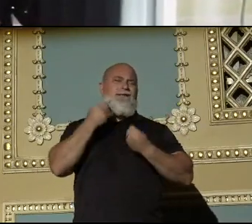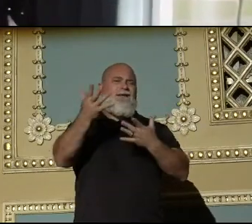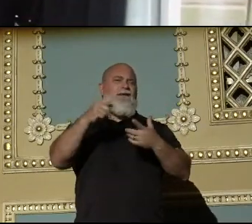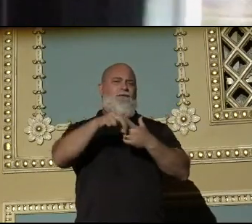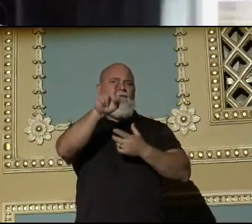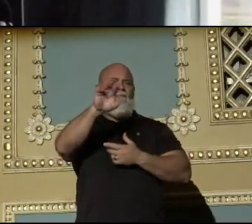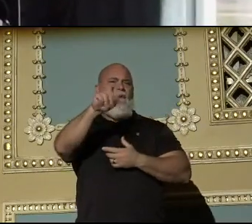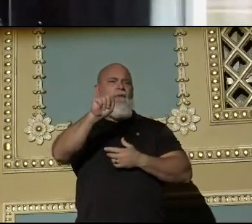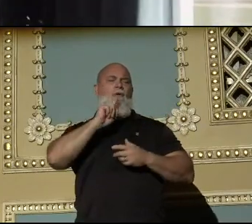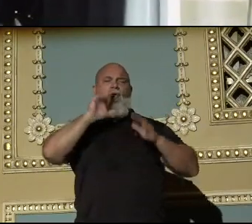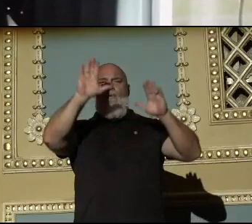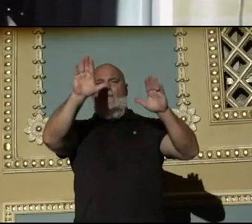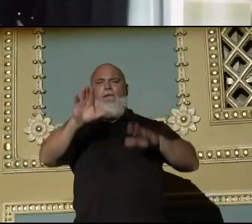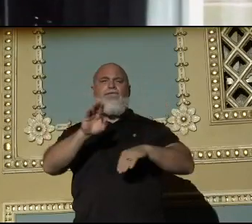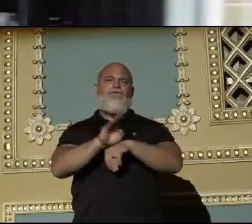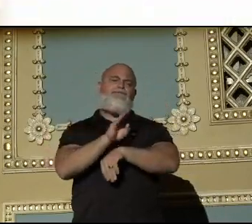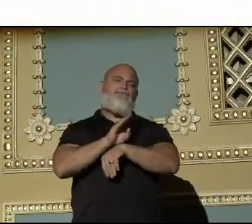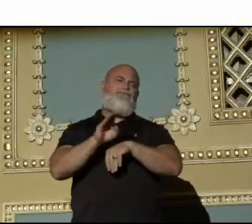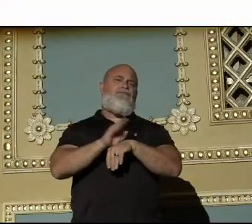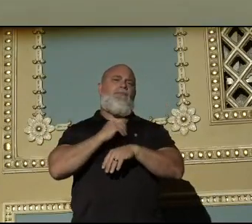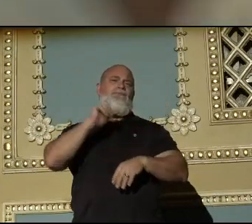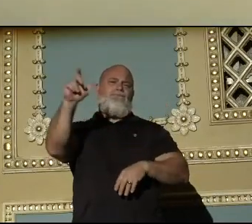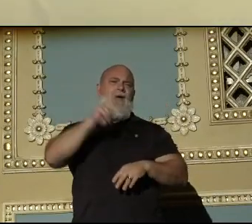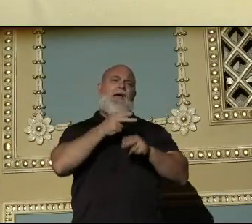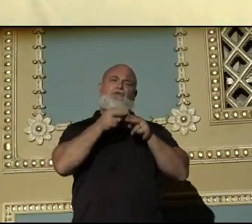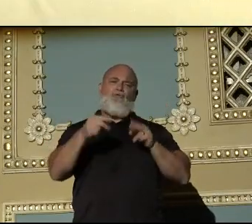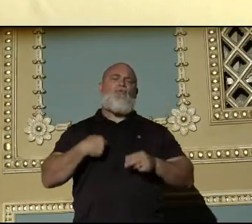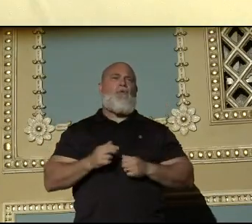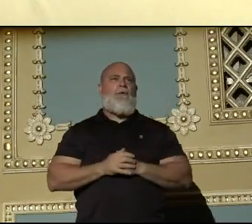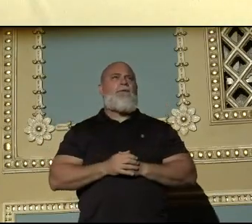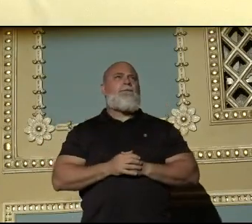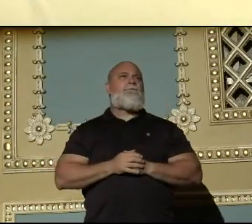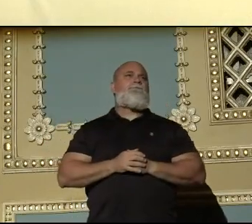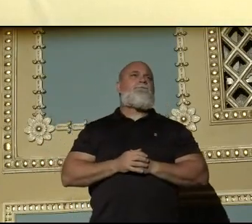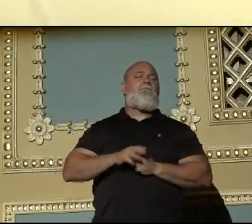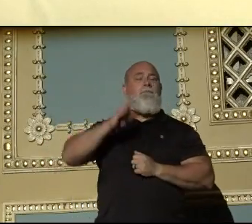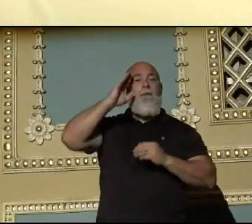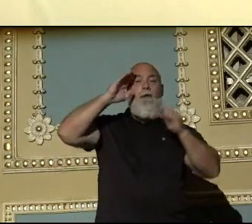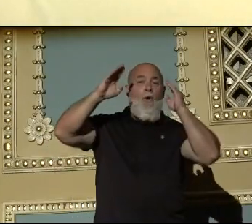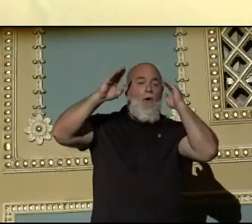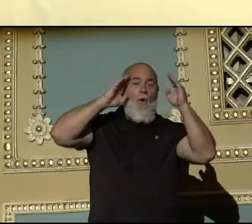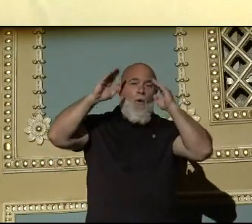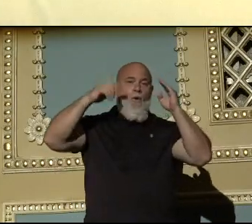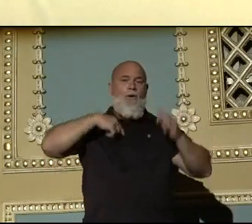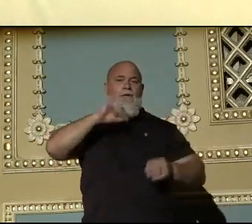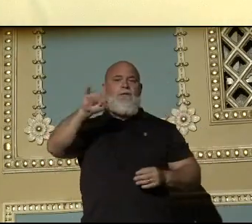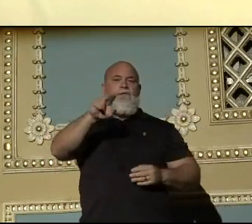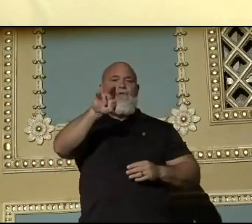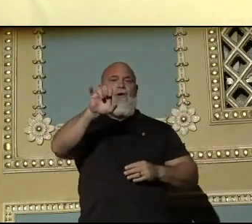wonderful organization, and we'll be back soon. Hey everybody, this is Justin from the